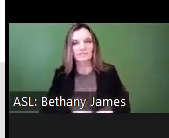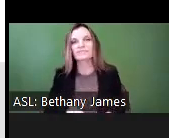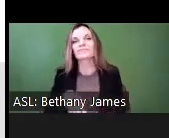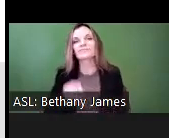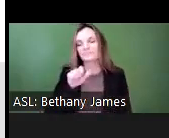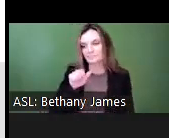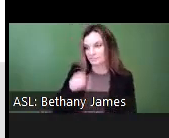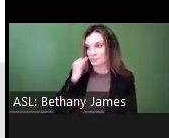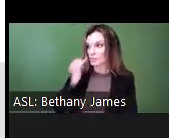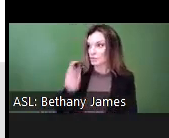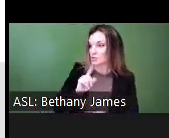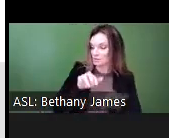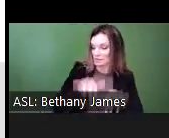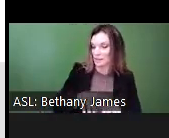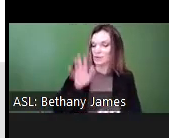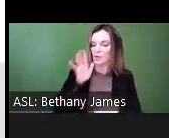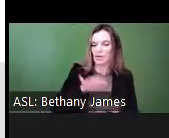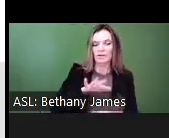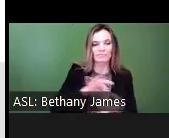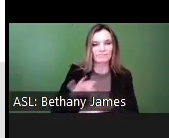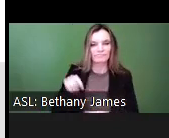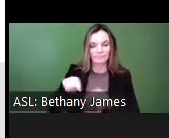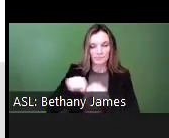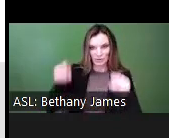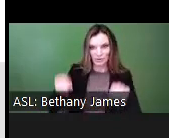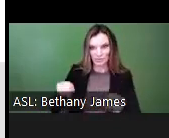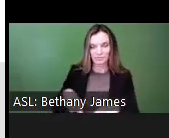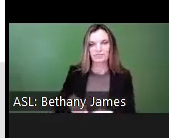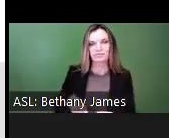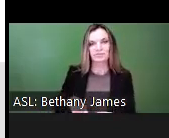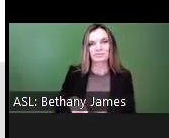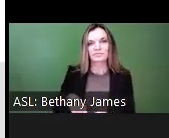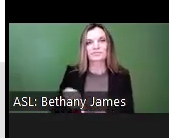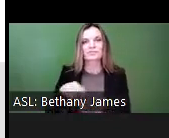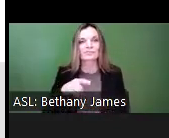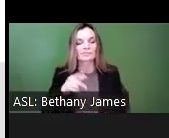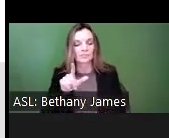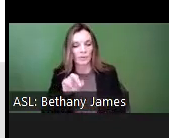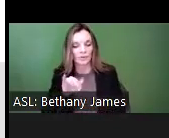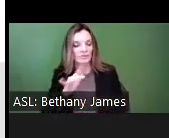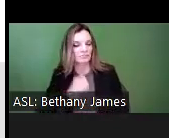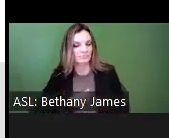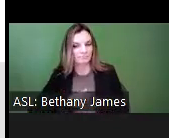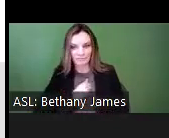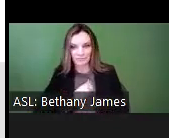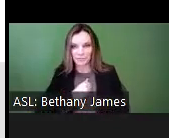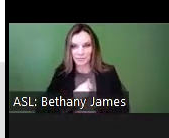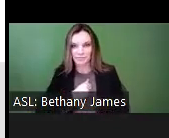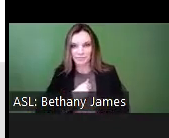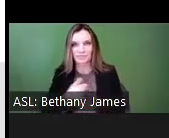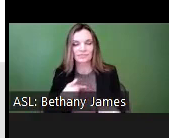transcript. Okay, so we're sorry about that. We had some